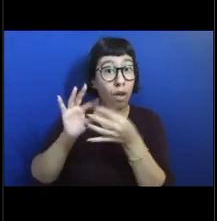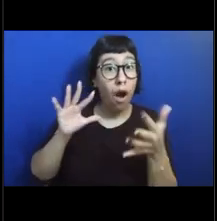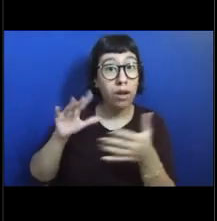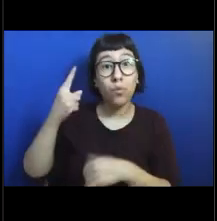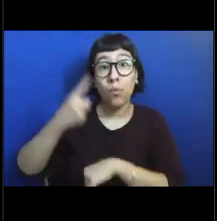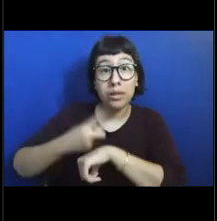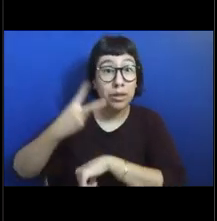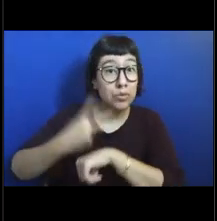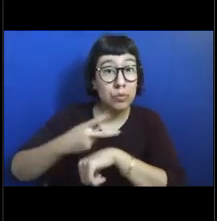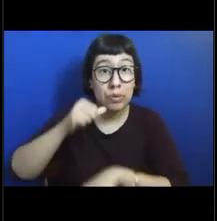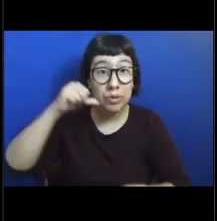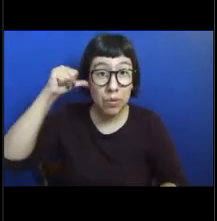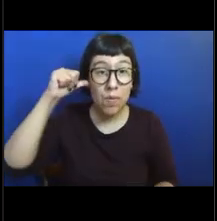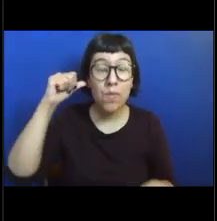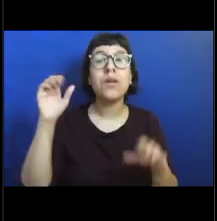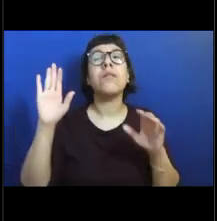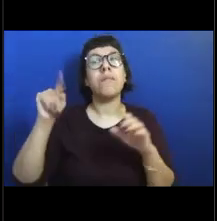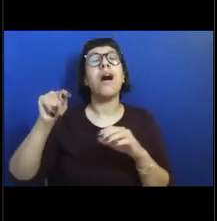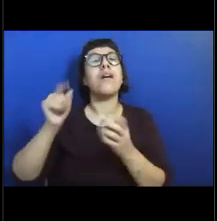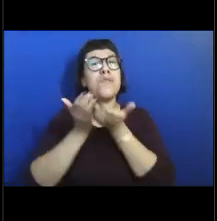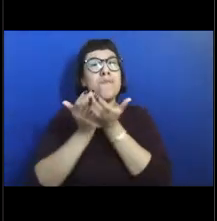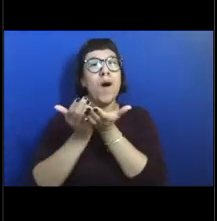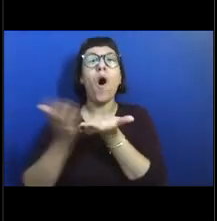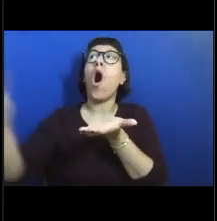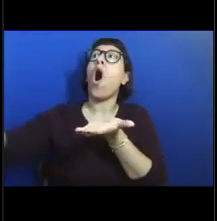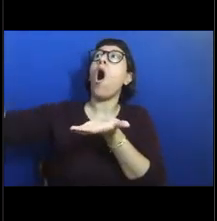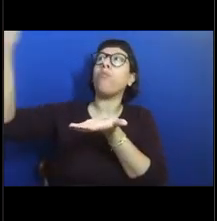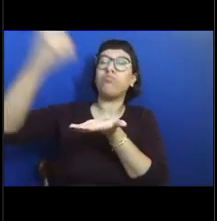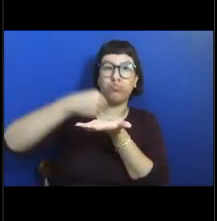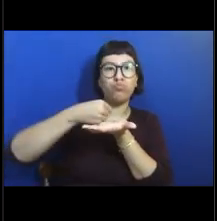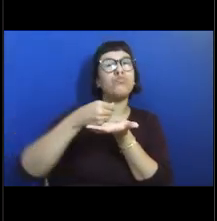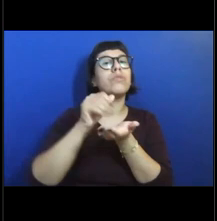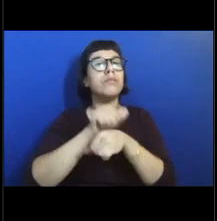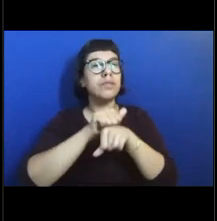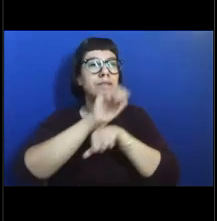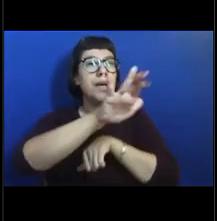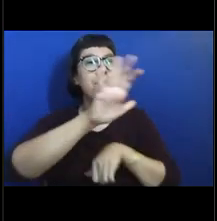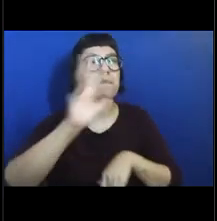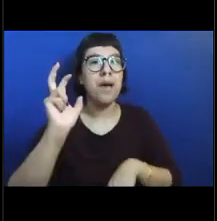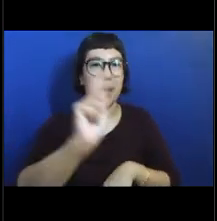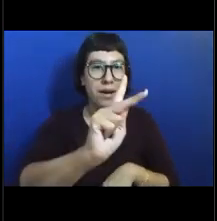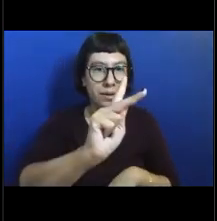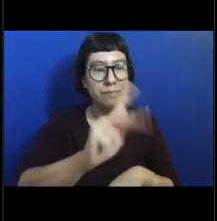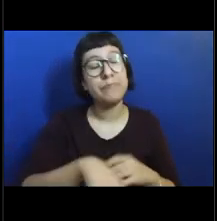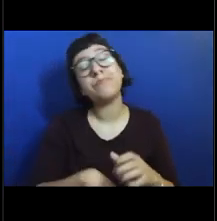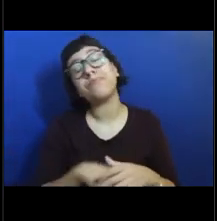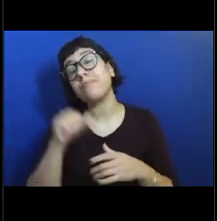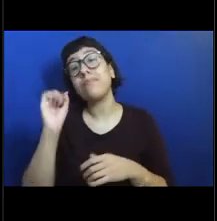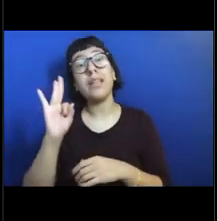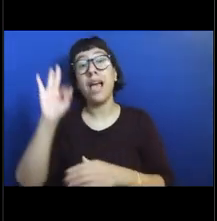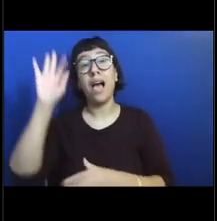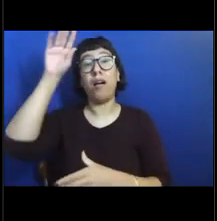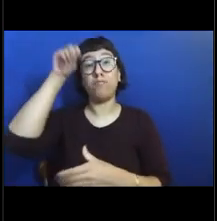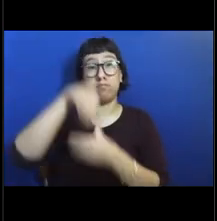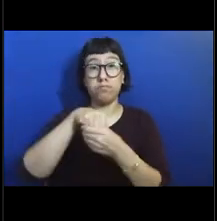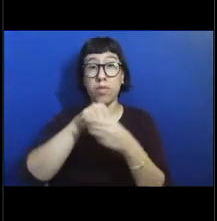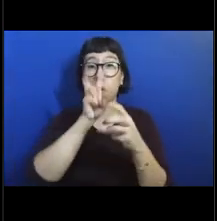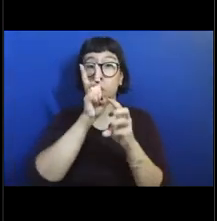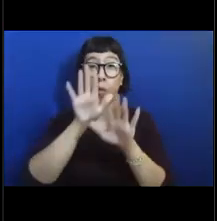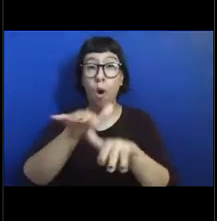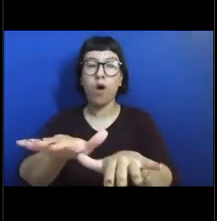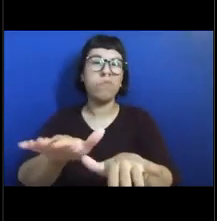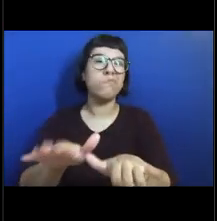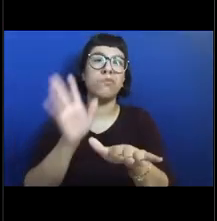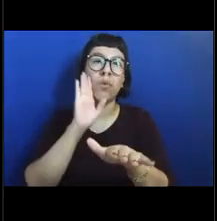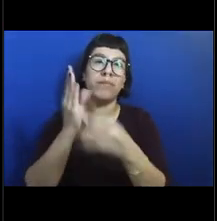back in. But they actually start to just disappear and dissolve over time. They don't last too long. Well,